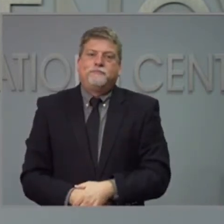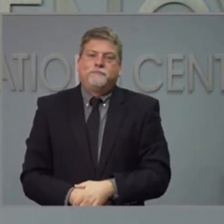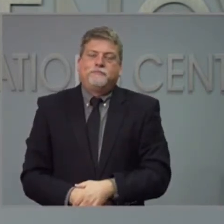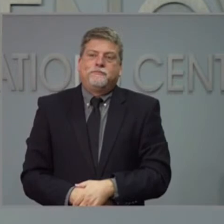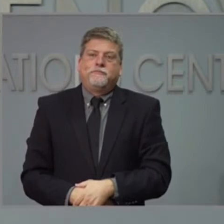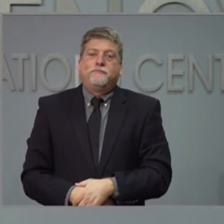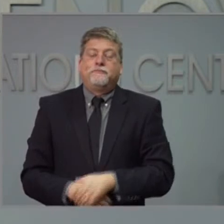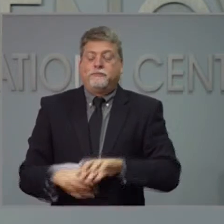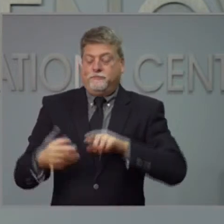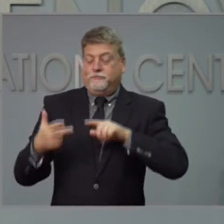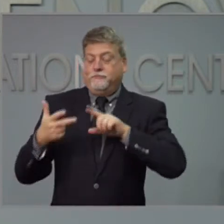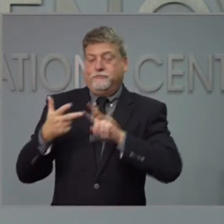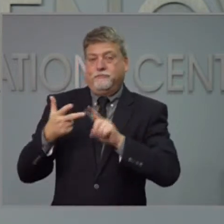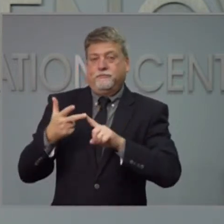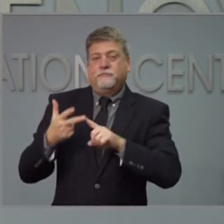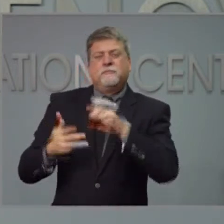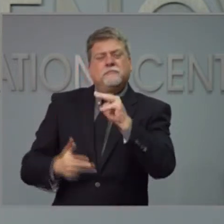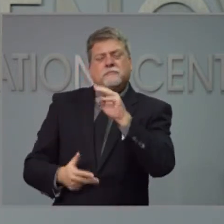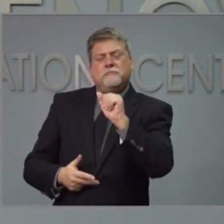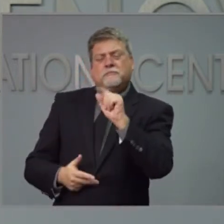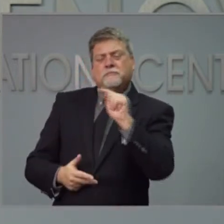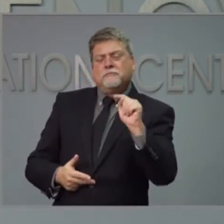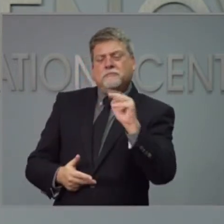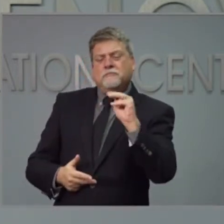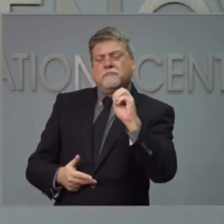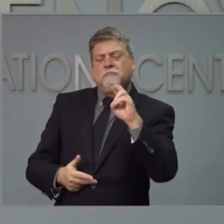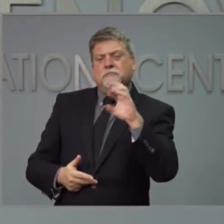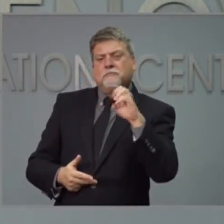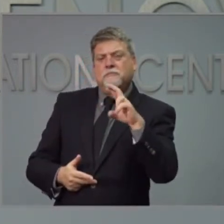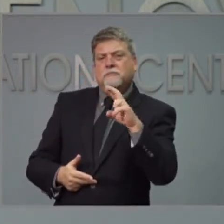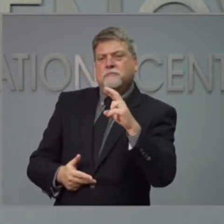Our next question is from Matt Mercer with the North State Journal.